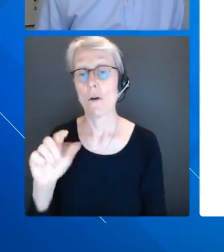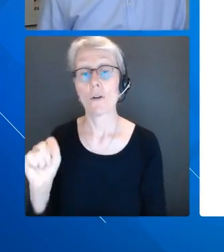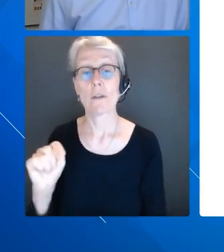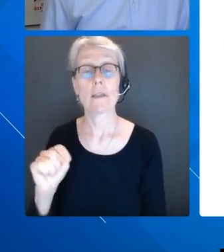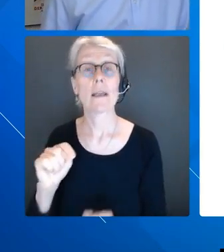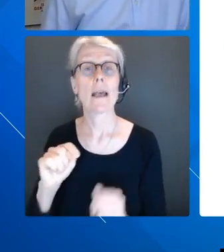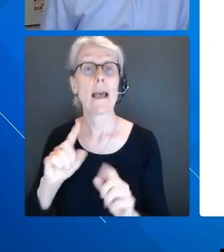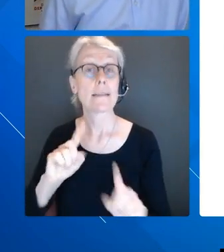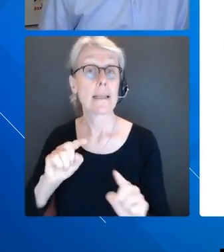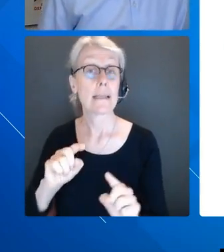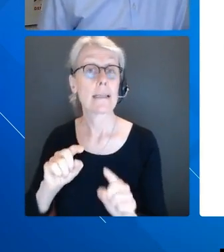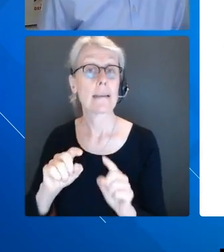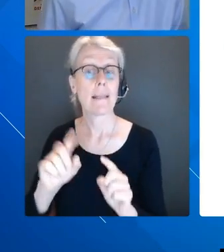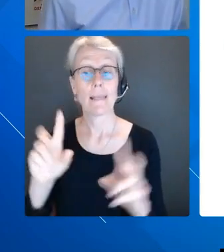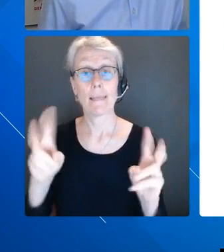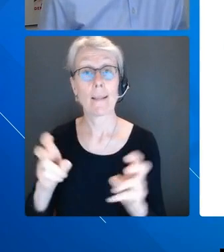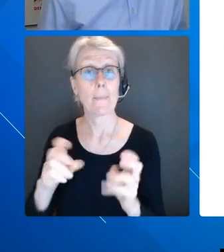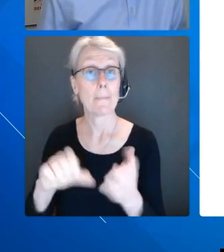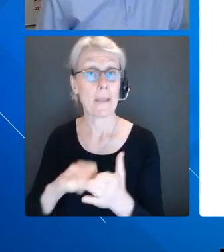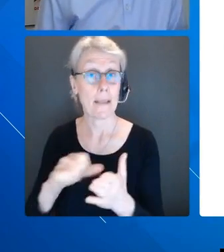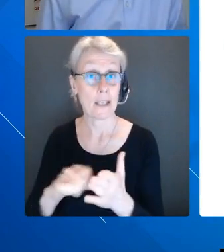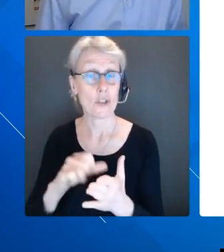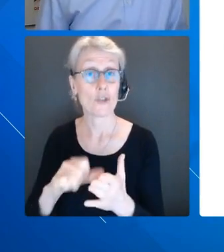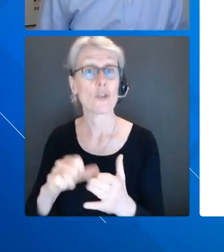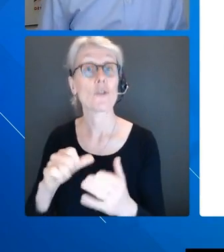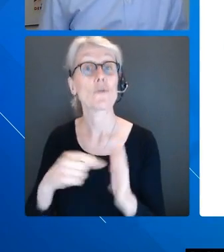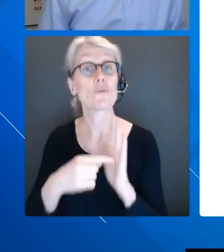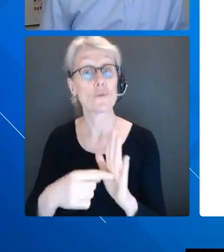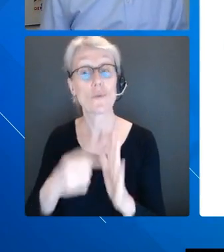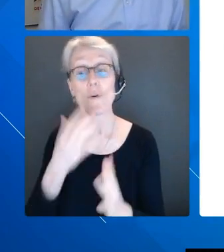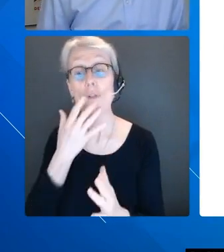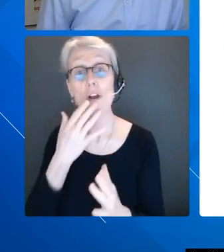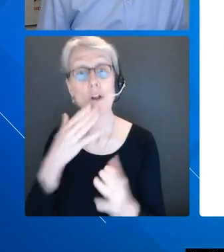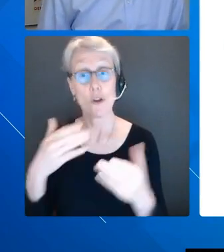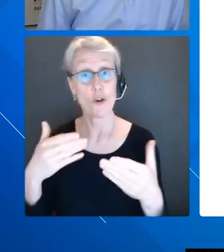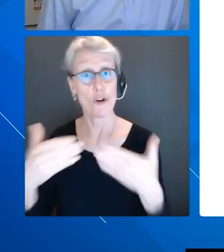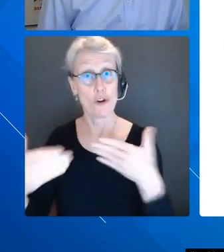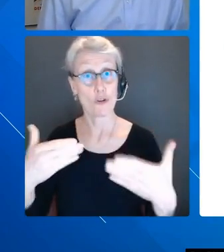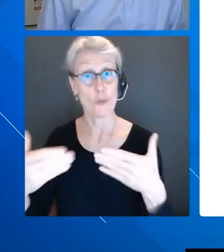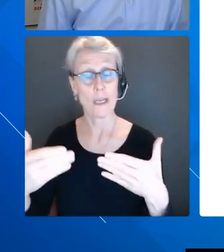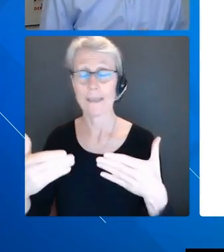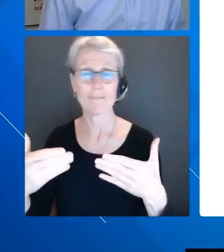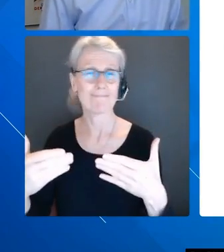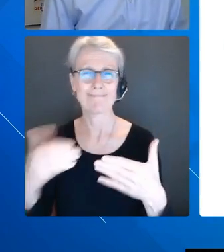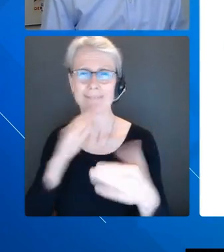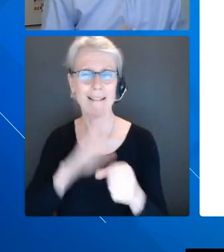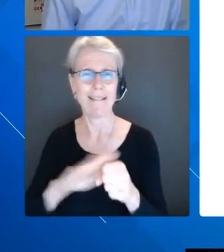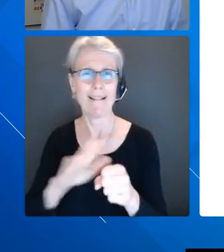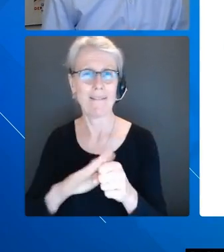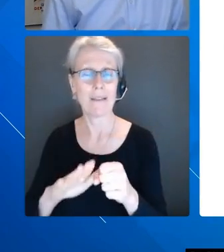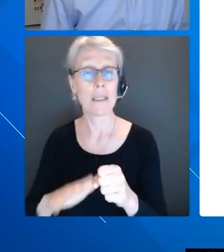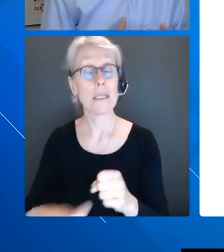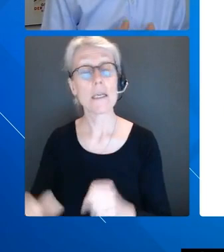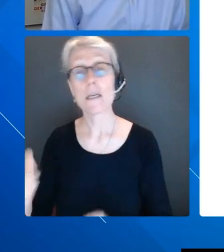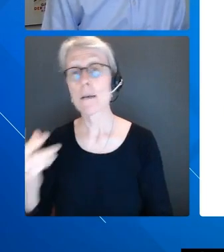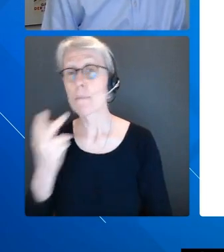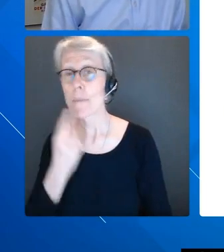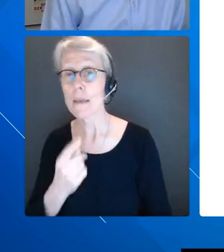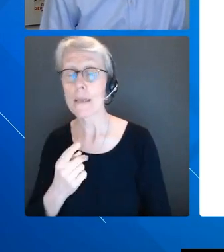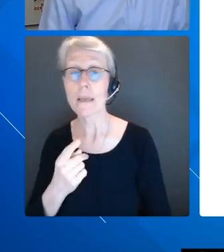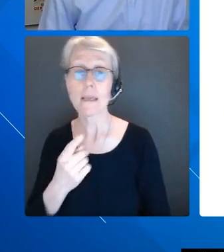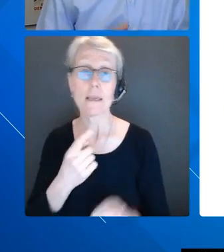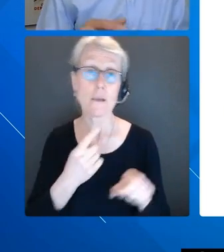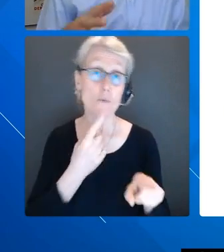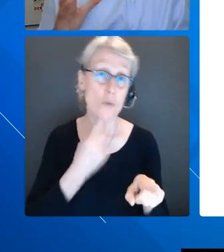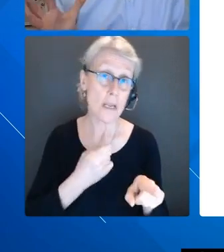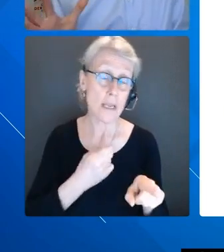Hub theme page showing an error that color contrast is too low. I didn't think that it's important to show pink on red or what the